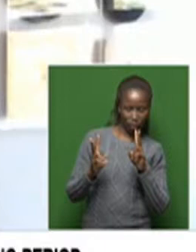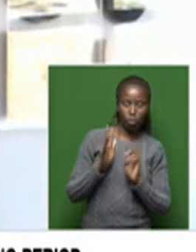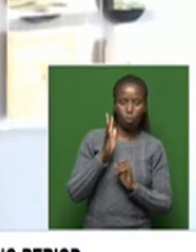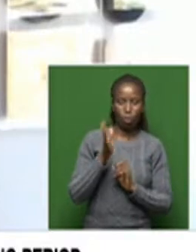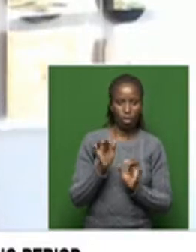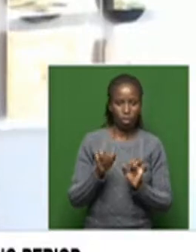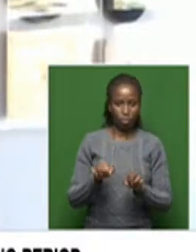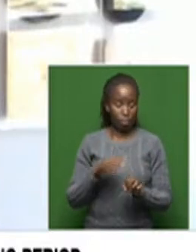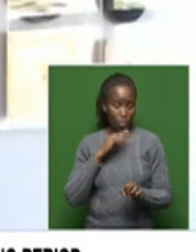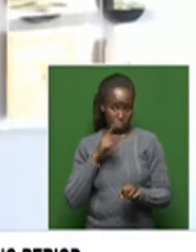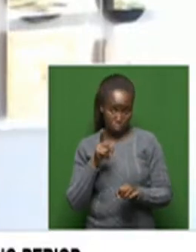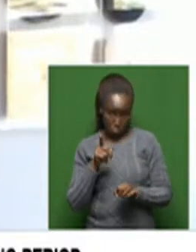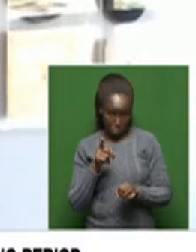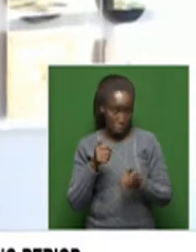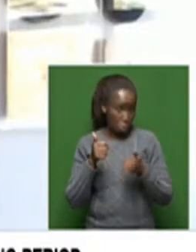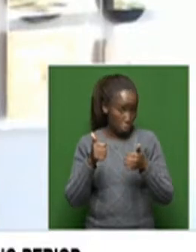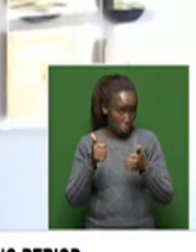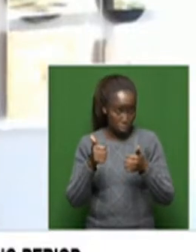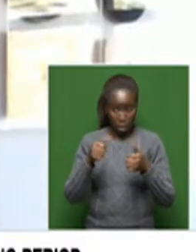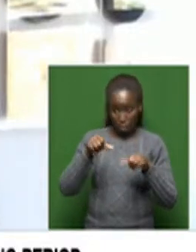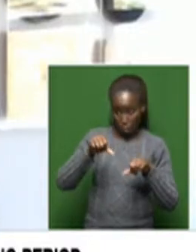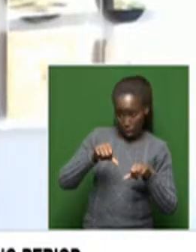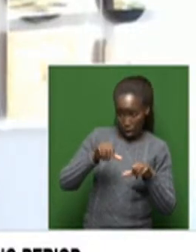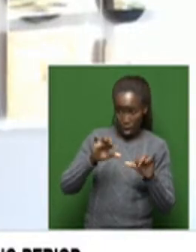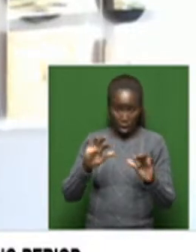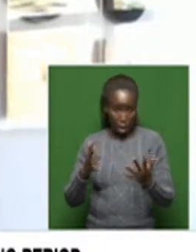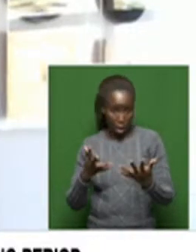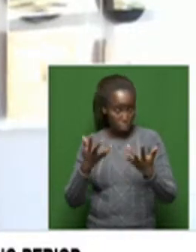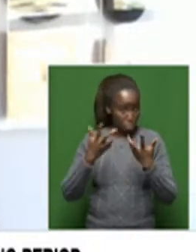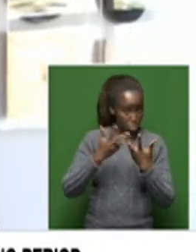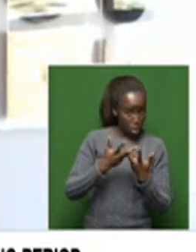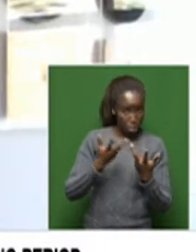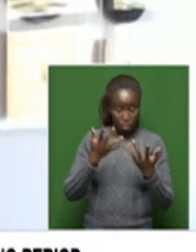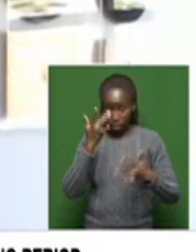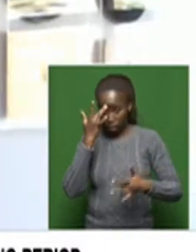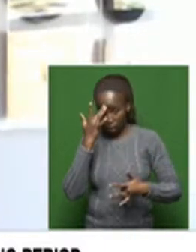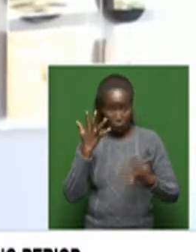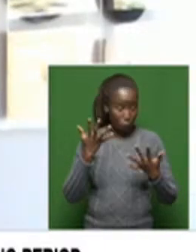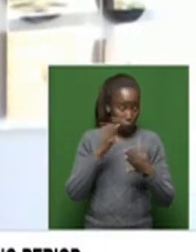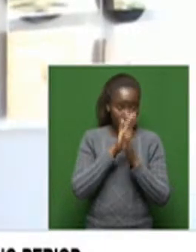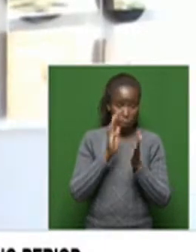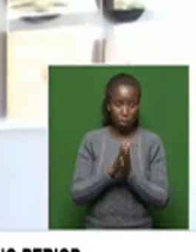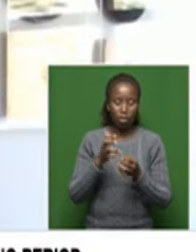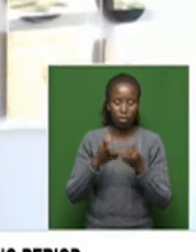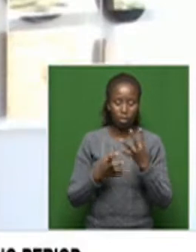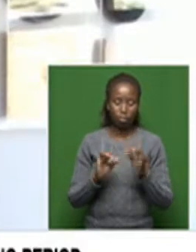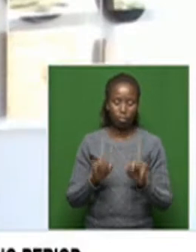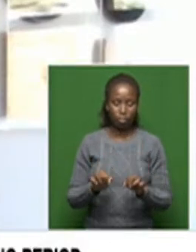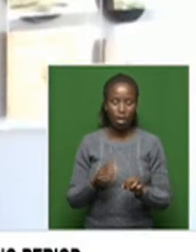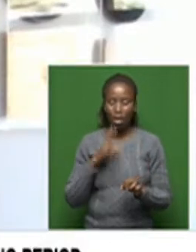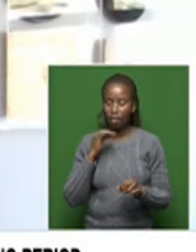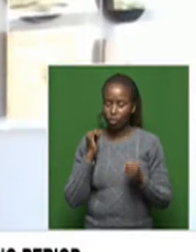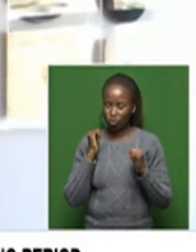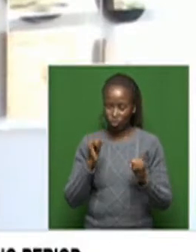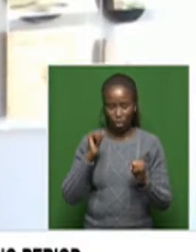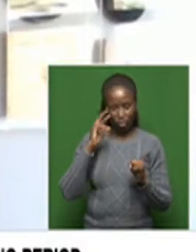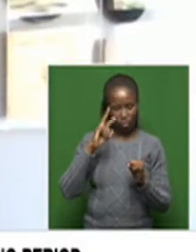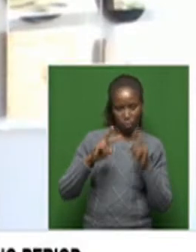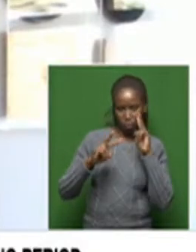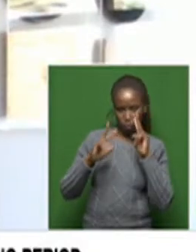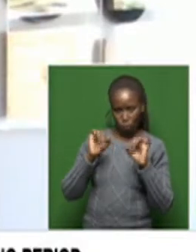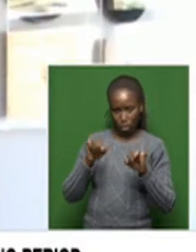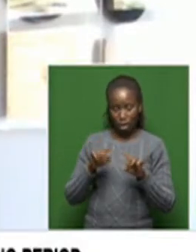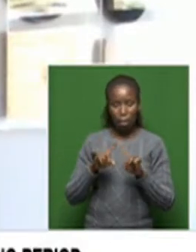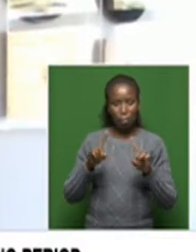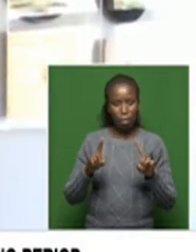going to be a good medicine, a good outcome, the interpretation of clinical trial data, very strong views. And what you want is a